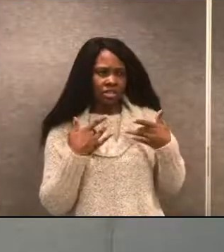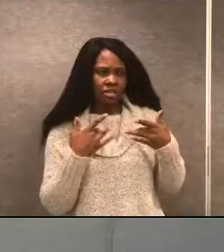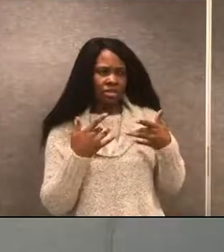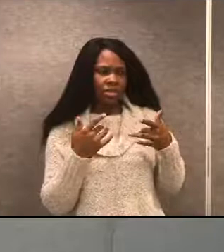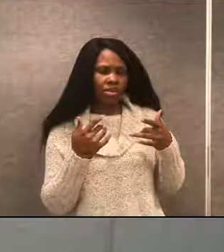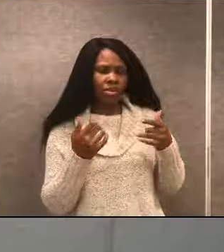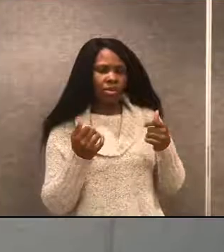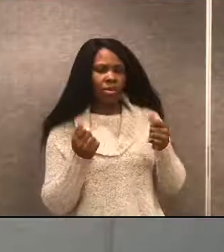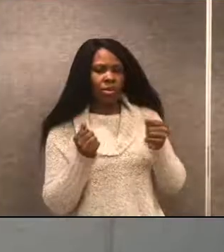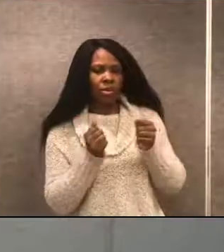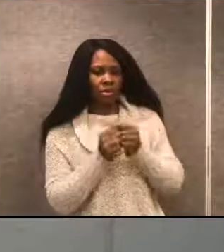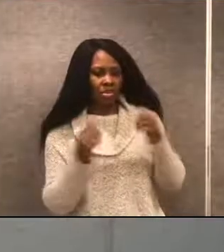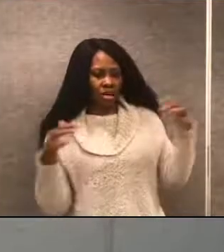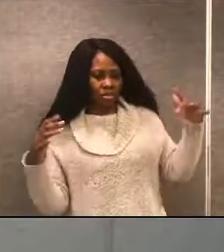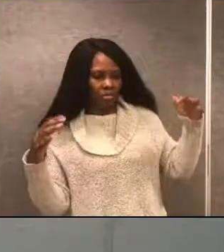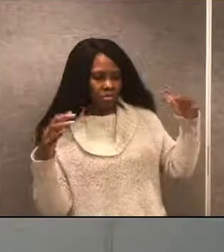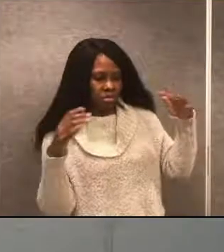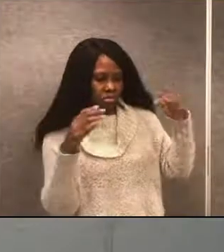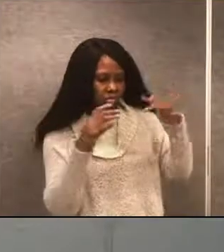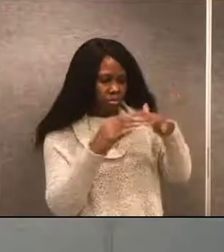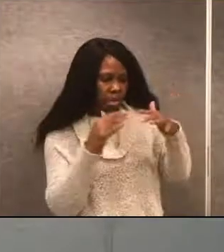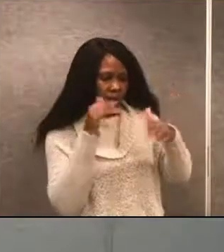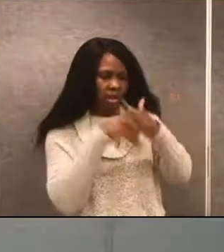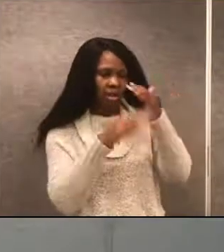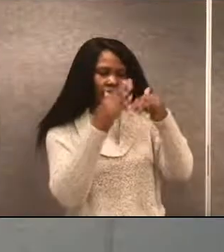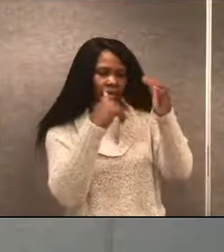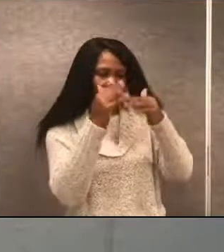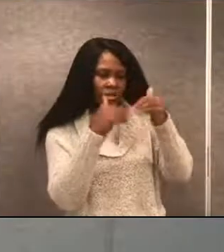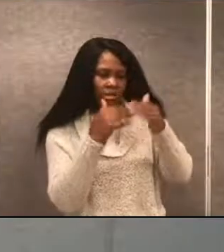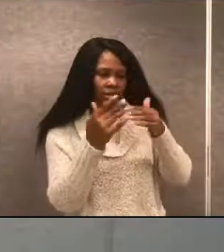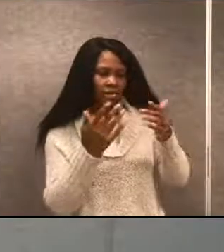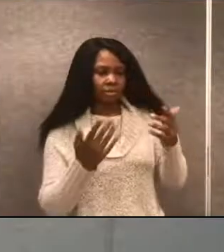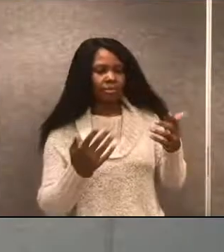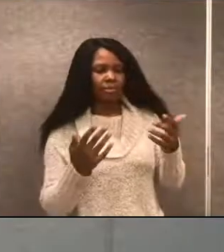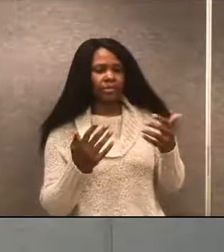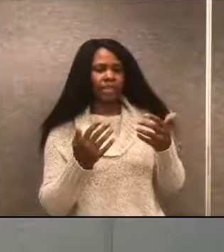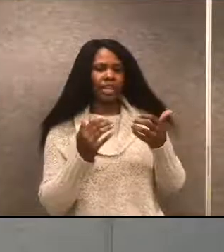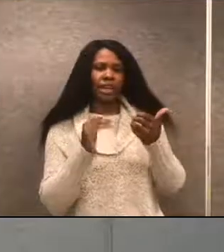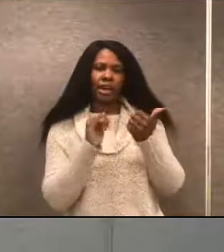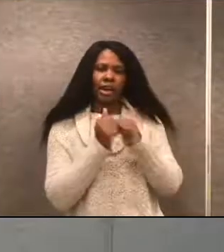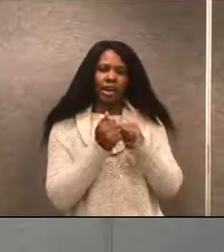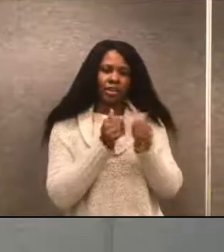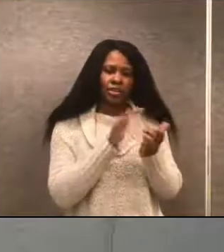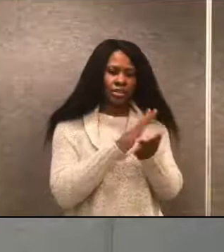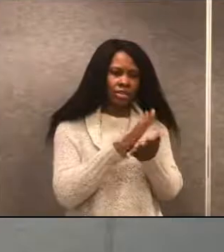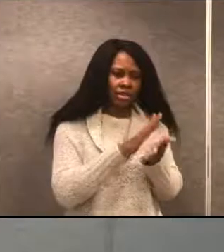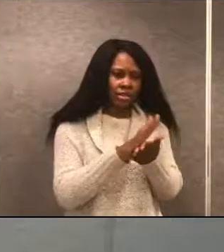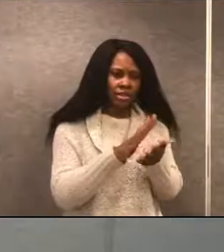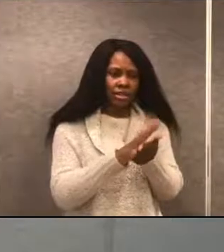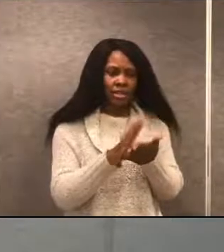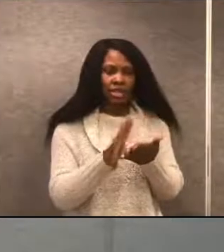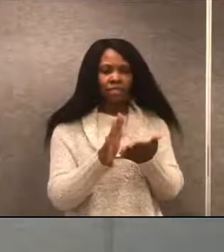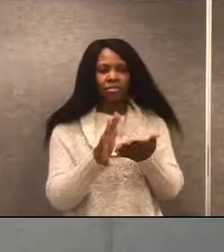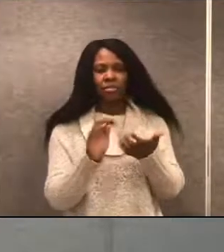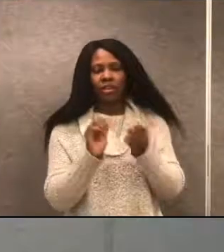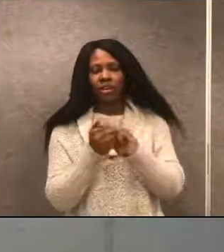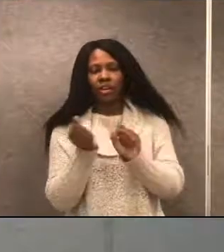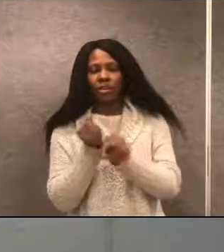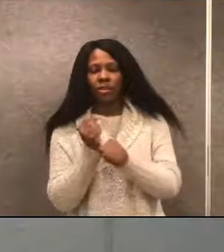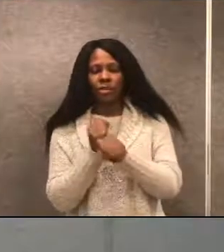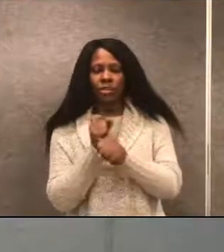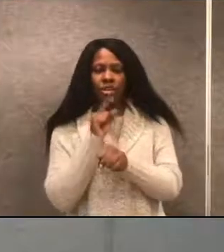whether in restrooms or common areas. What are the cleaning mechanisms used to make sure the schools are cleaned? And what